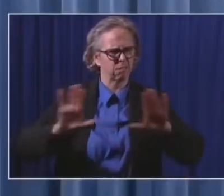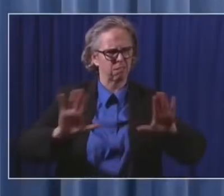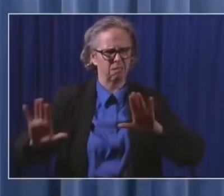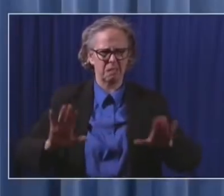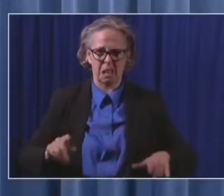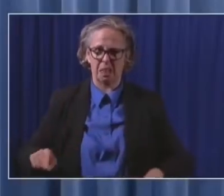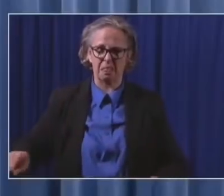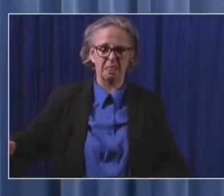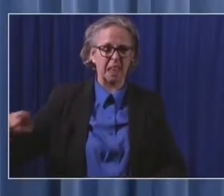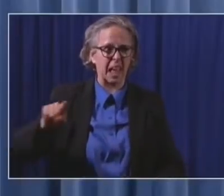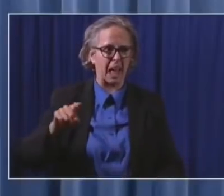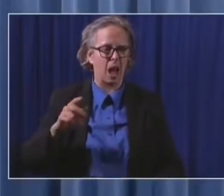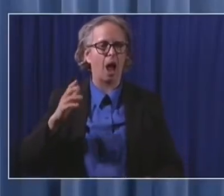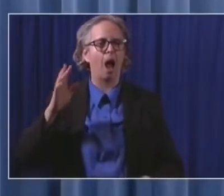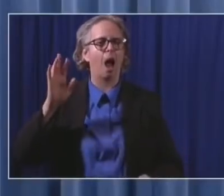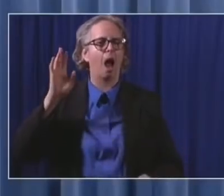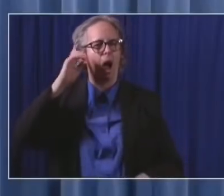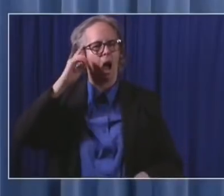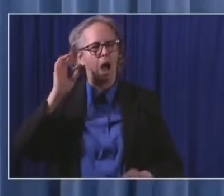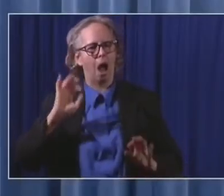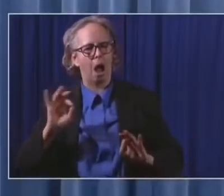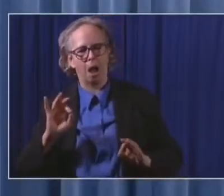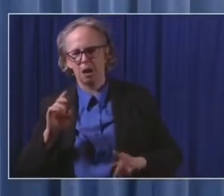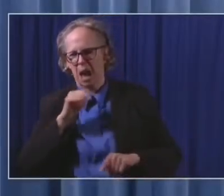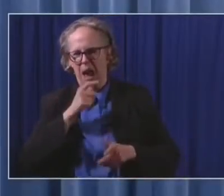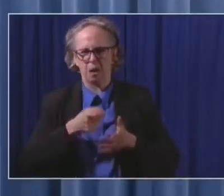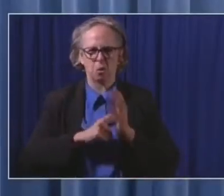states are doing, governors who